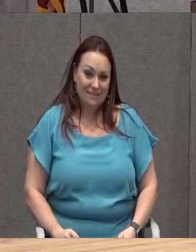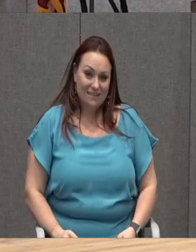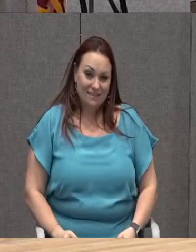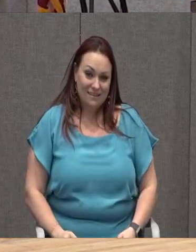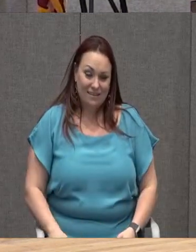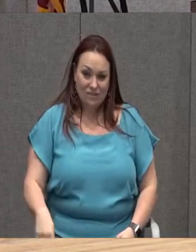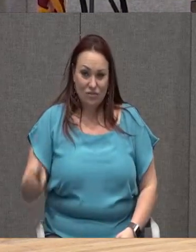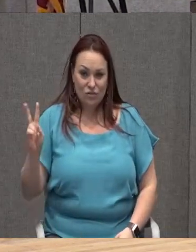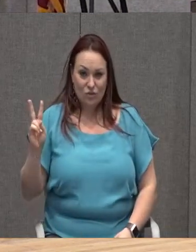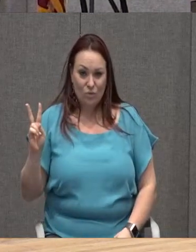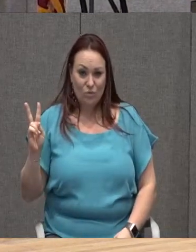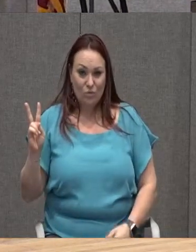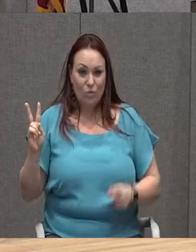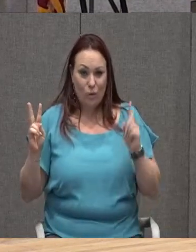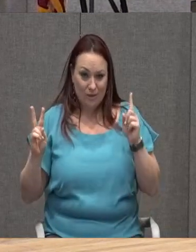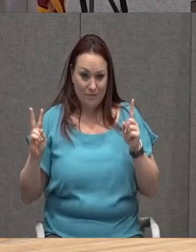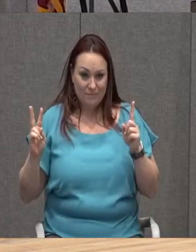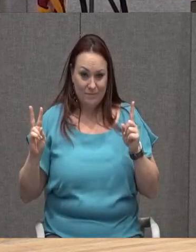2.